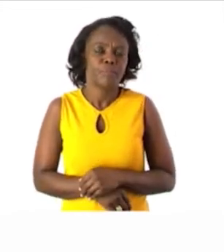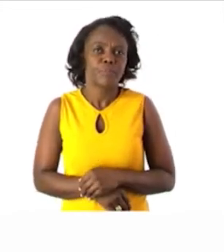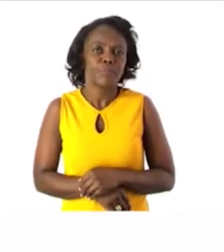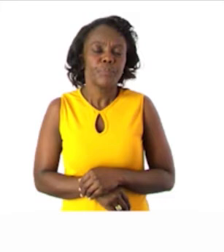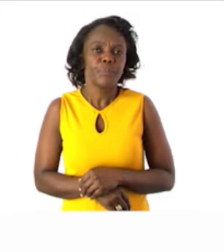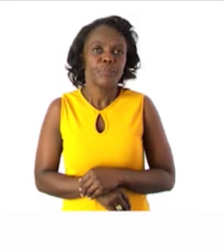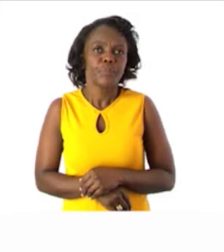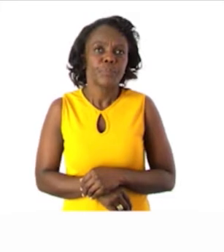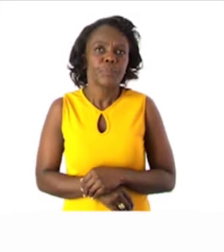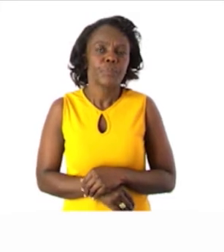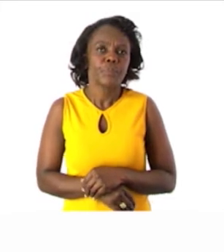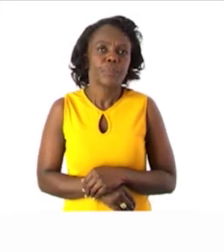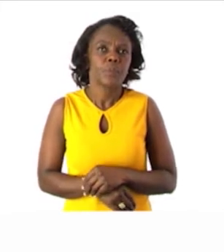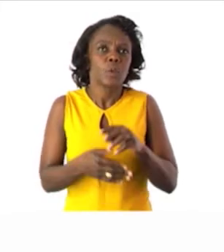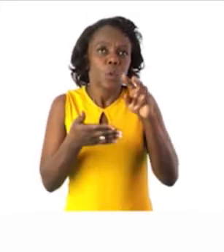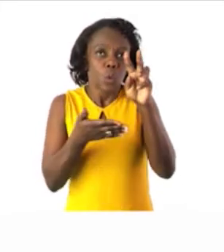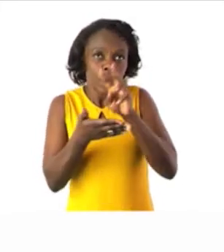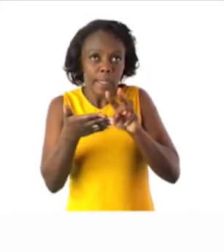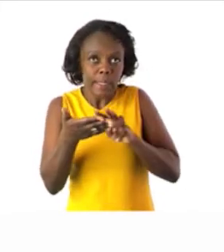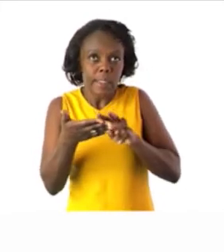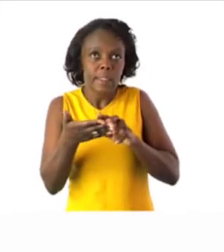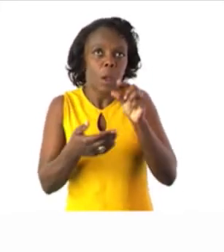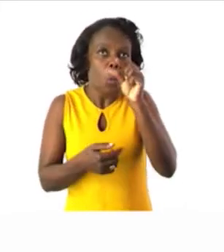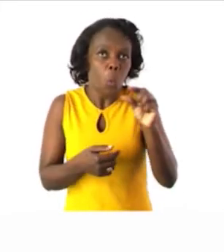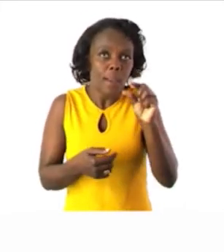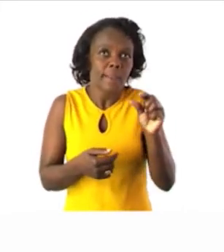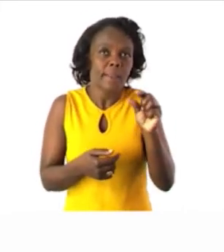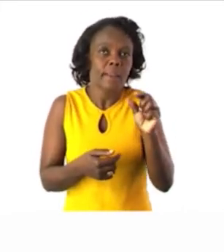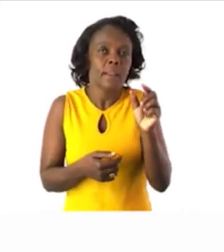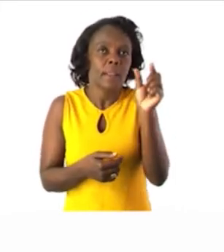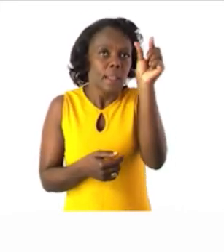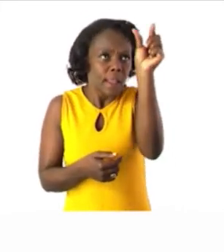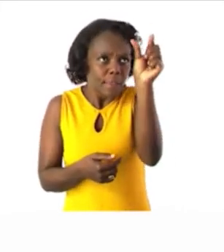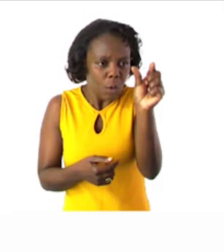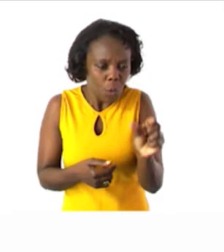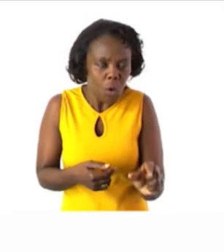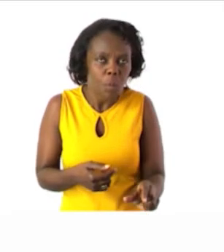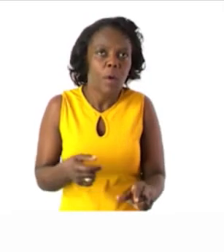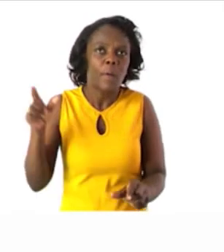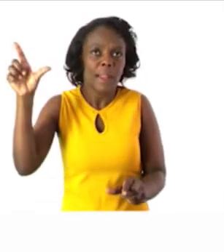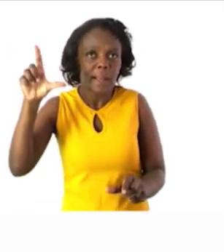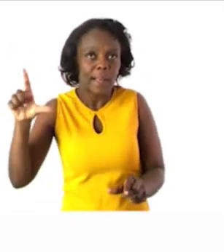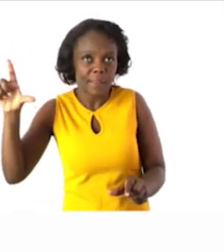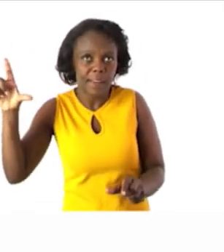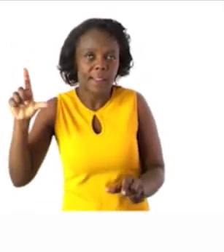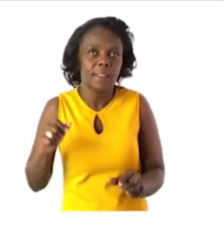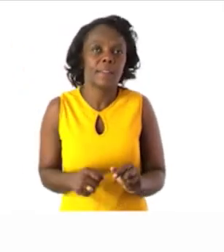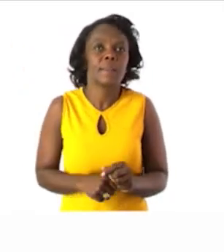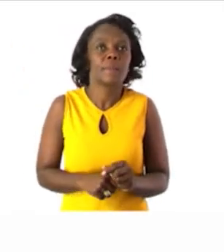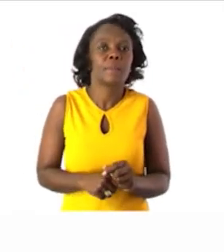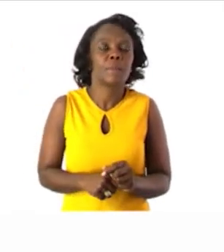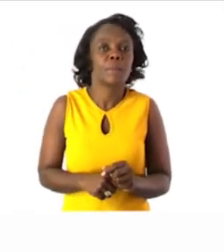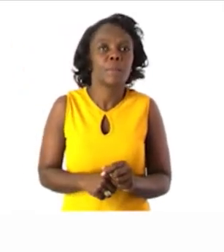You are going to read the words which are on the left side in this left column. And once you have read the word, I'm